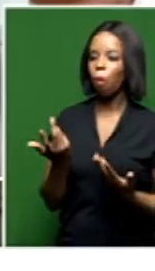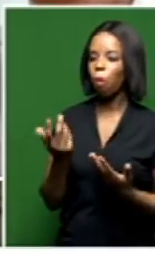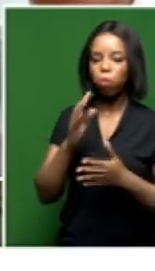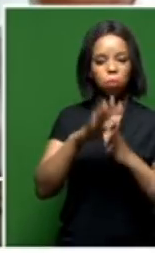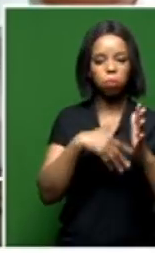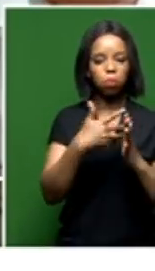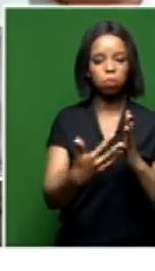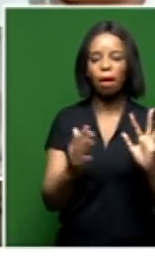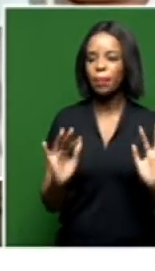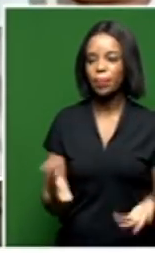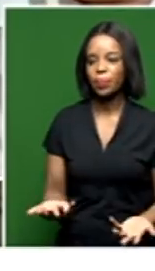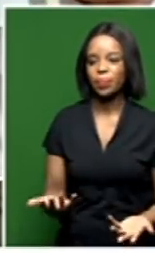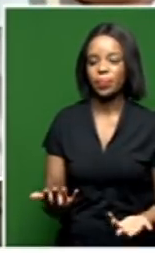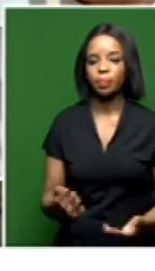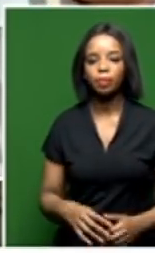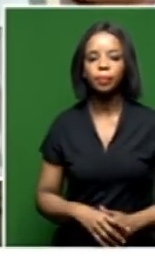timetable look like?